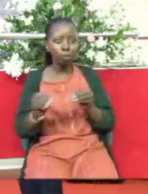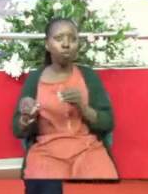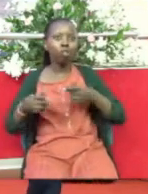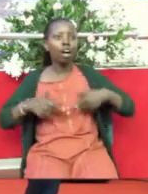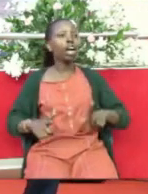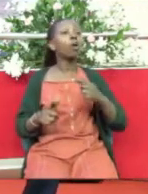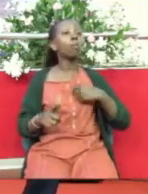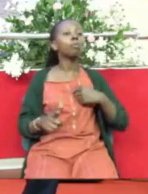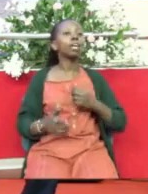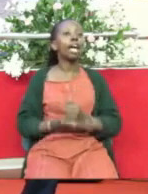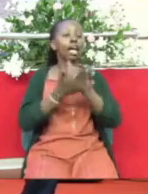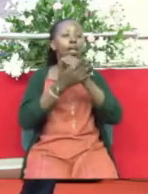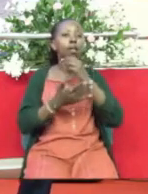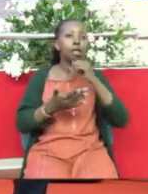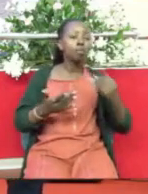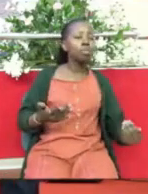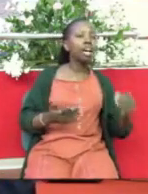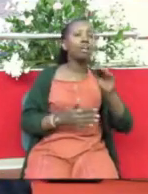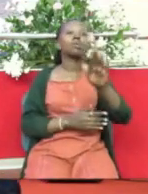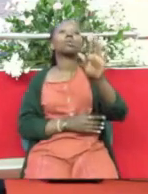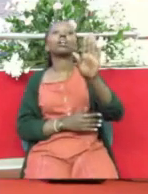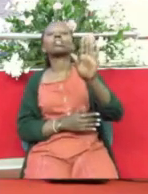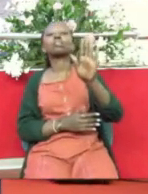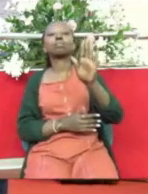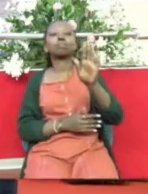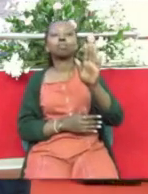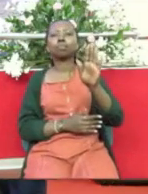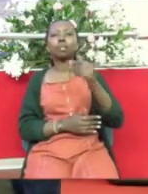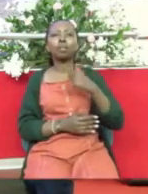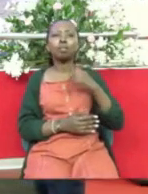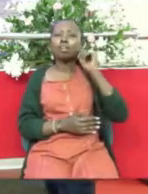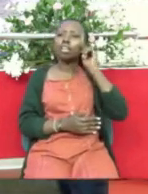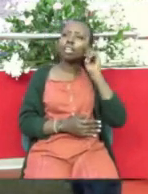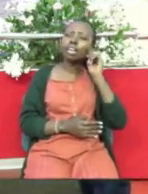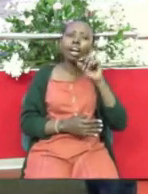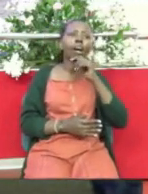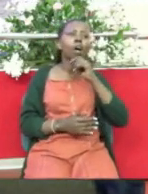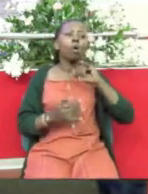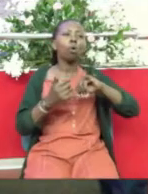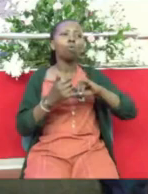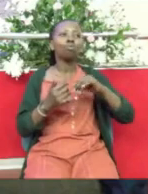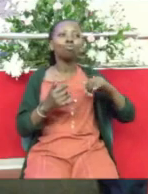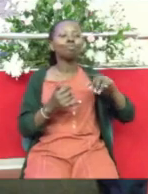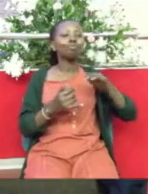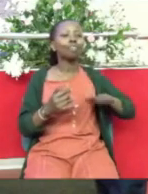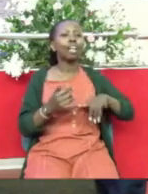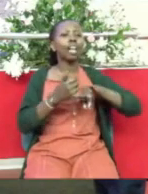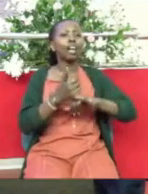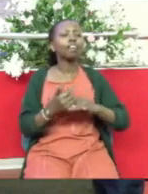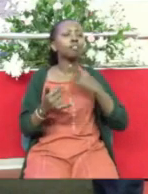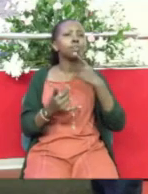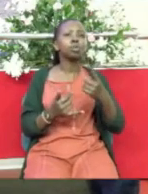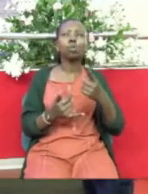kumbadili huyu mwana, aache dawa za kulevya. Sasa ondoka kando niingilie. I can hear a wife here being told, can you hand over your husband